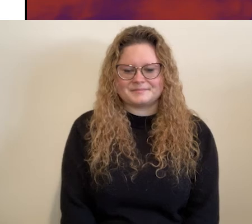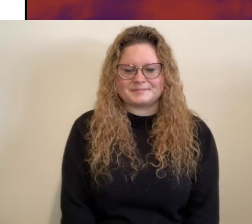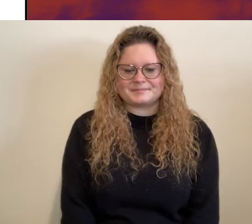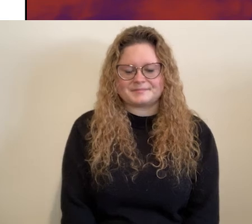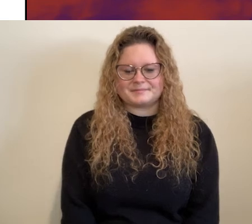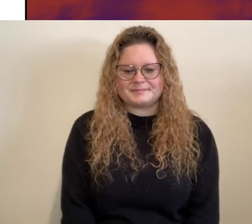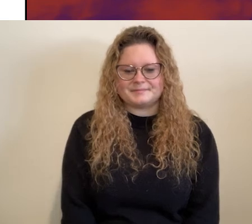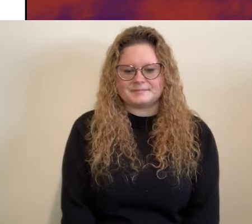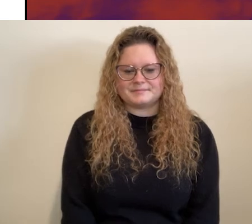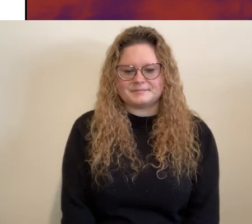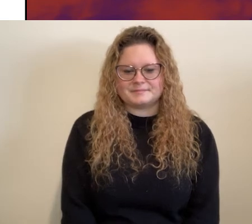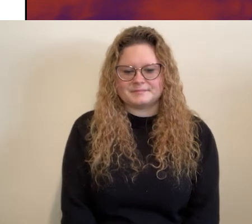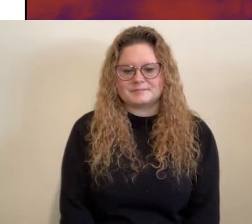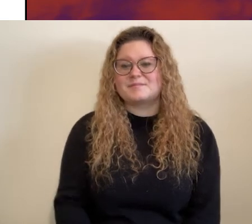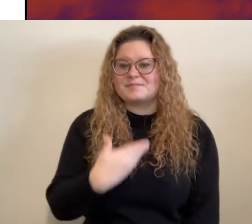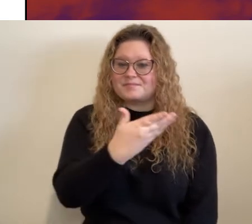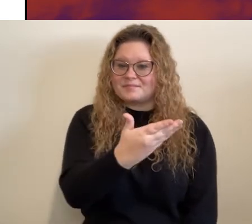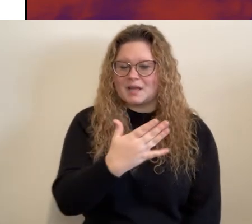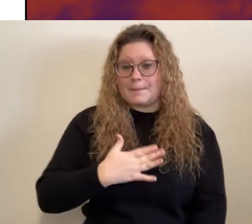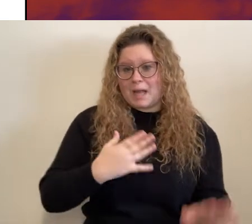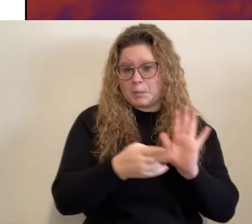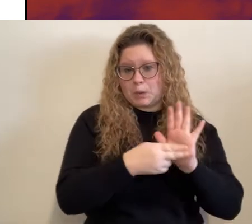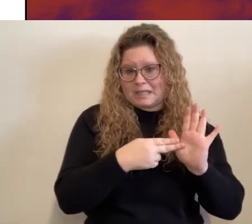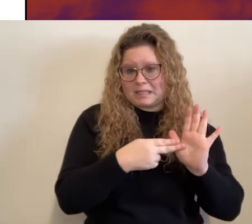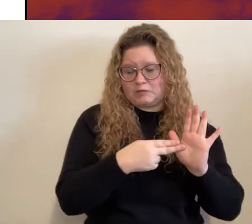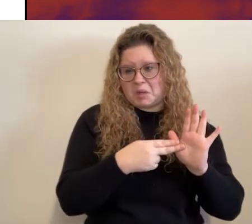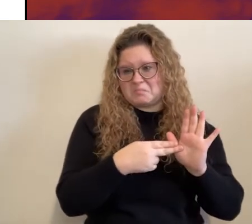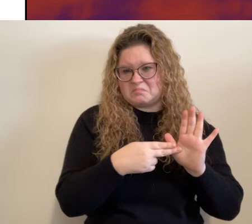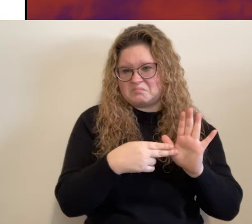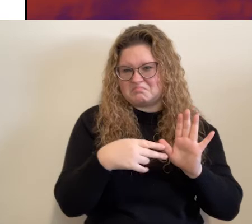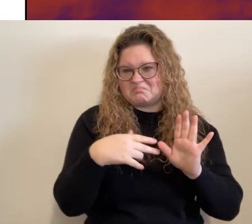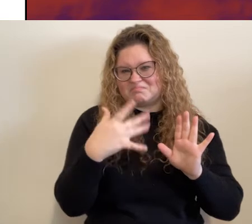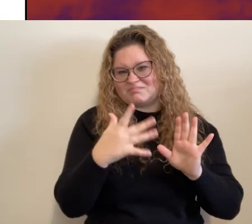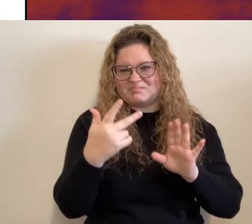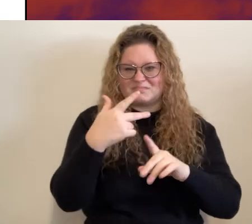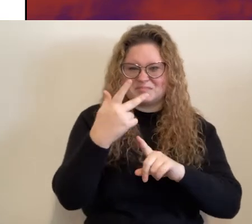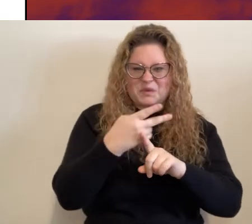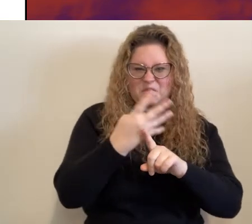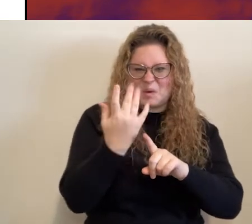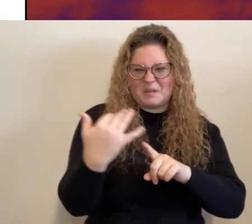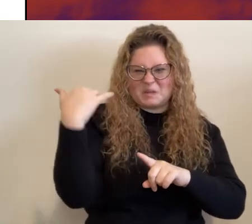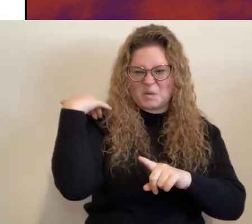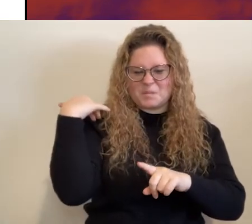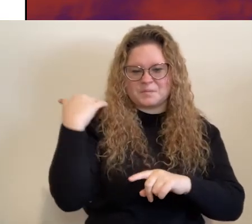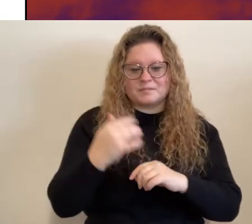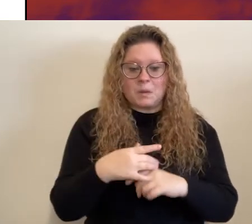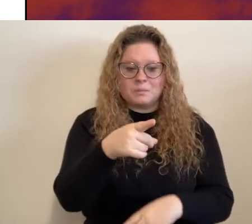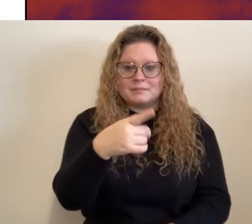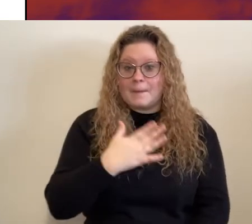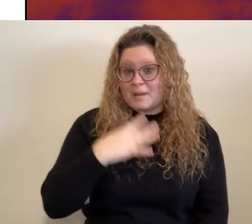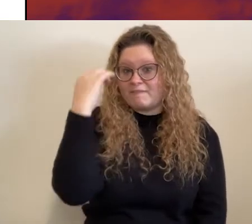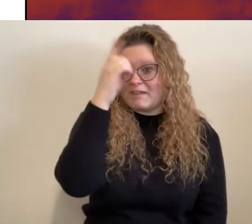this is probably my branding from, like, I don't know, a couple months ago. So you can see how, of course, there's lots of me because I am the